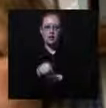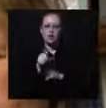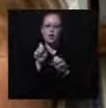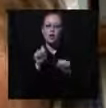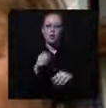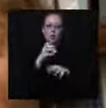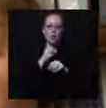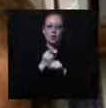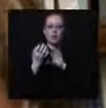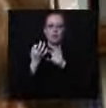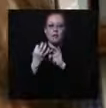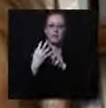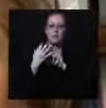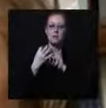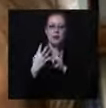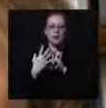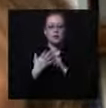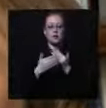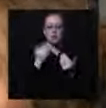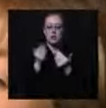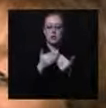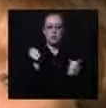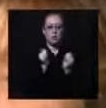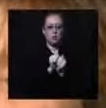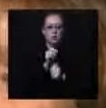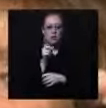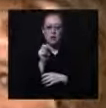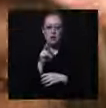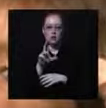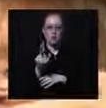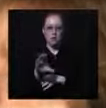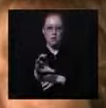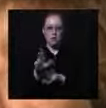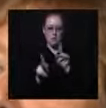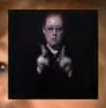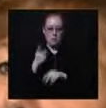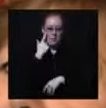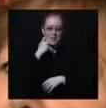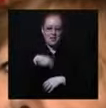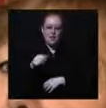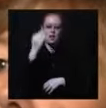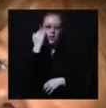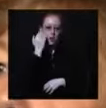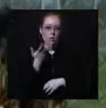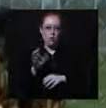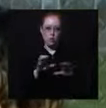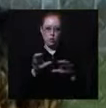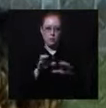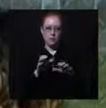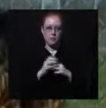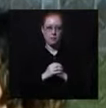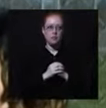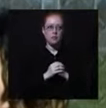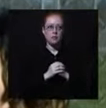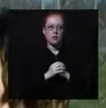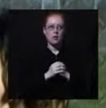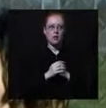get feedback so much easier with the DRC people because they know what they're doing. They do